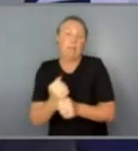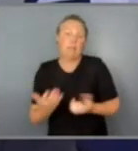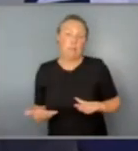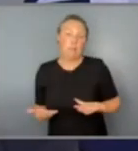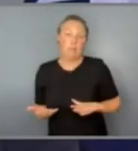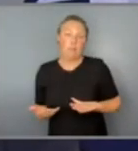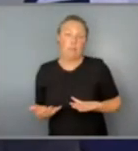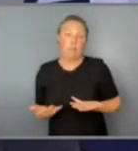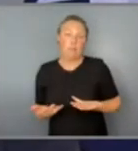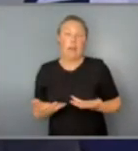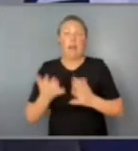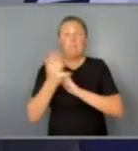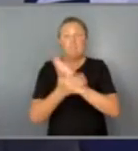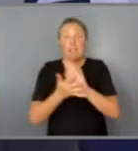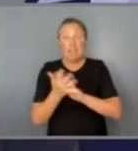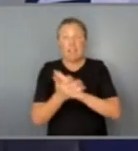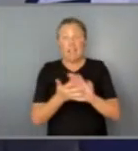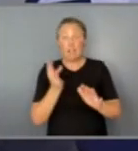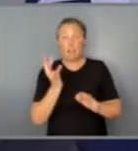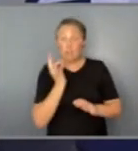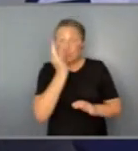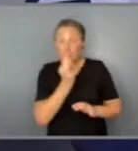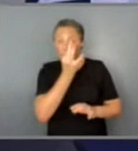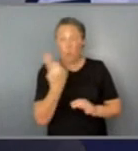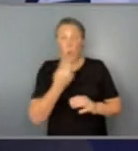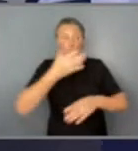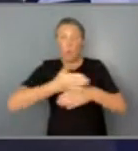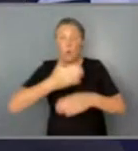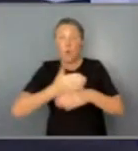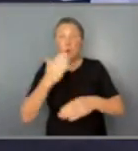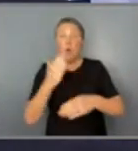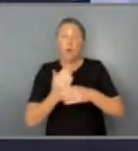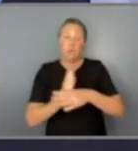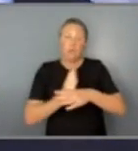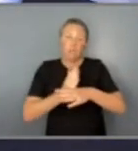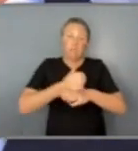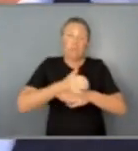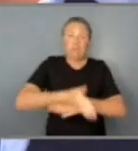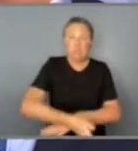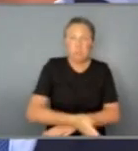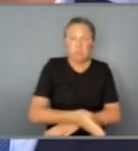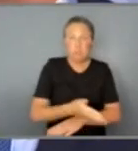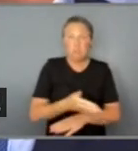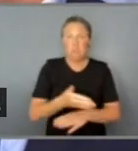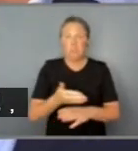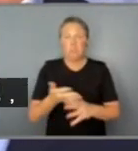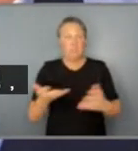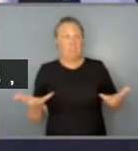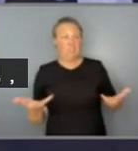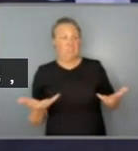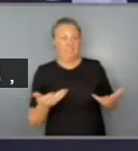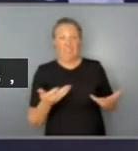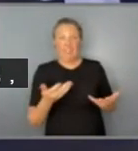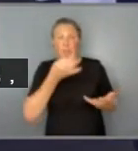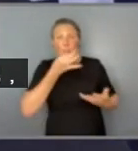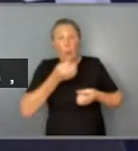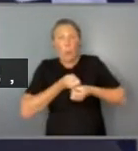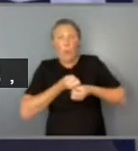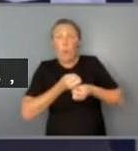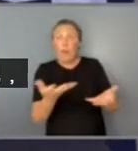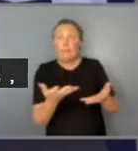on the testing system, and it is redirecting resources away from where there is better use of it, in particular